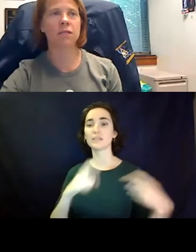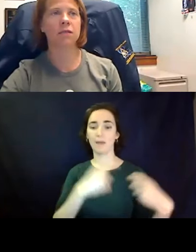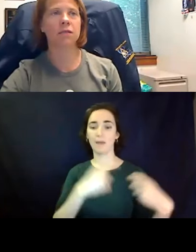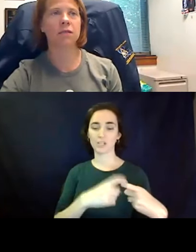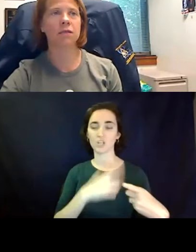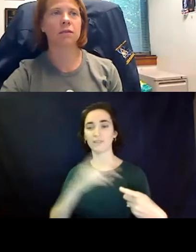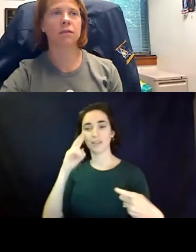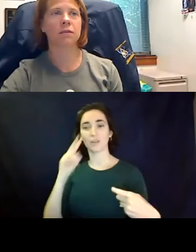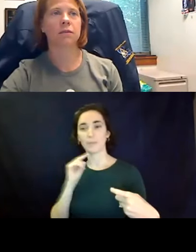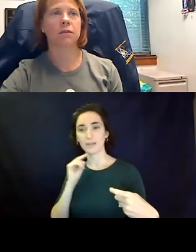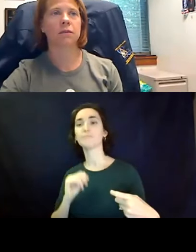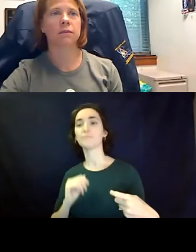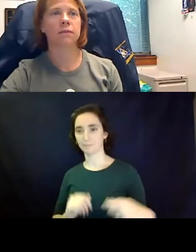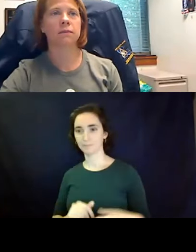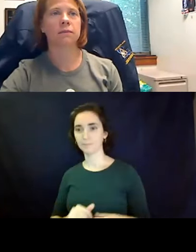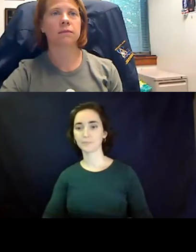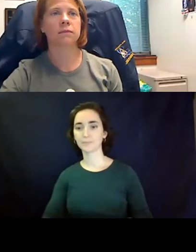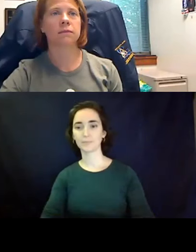Vietnamese.